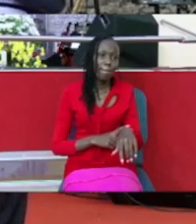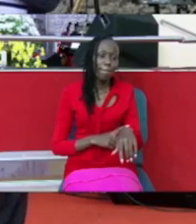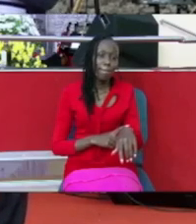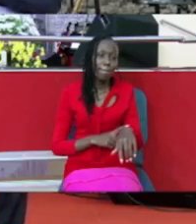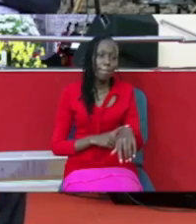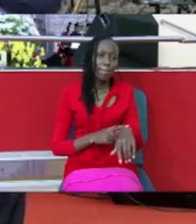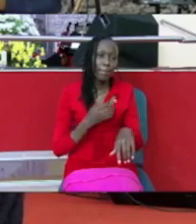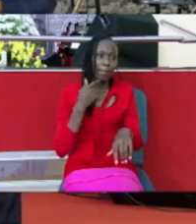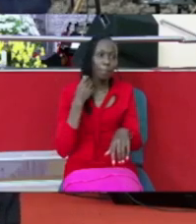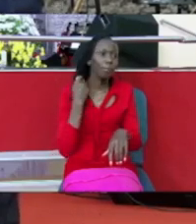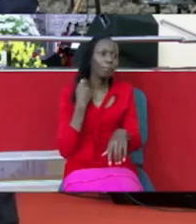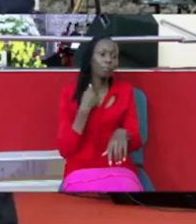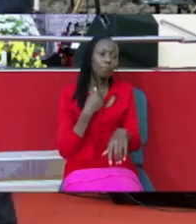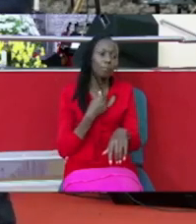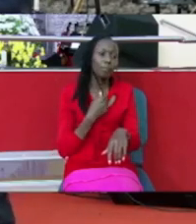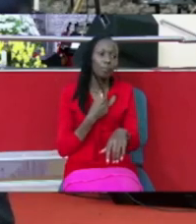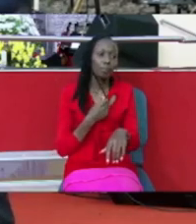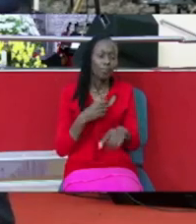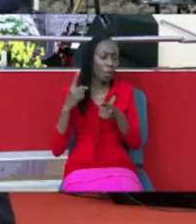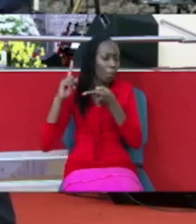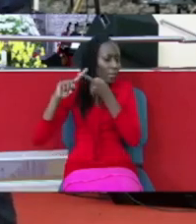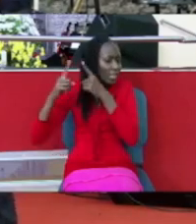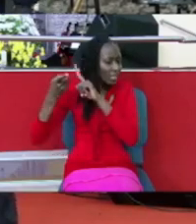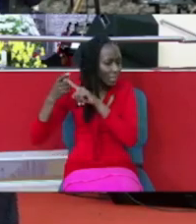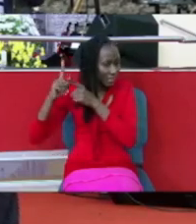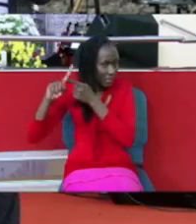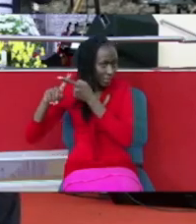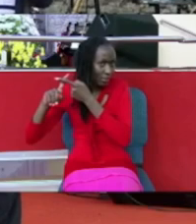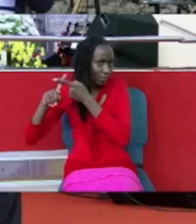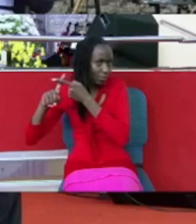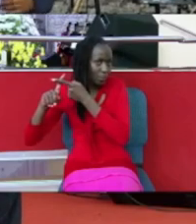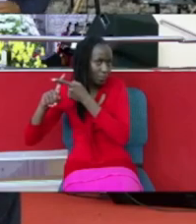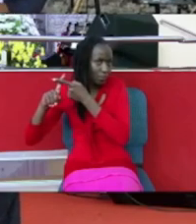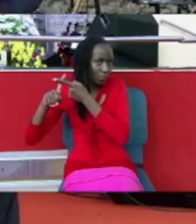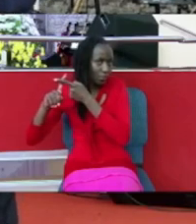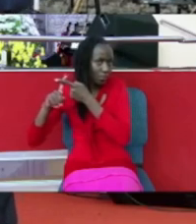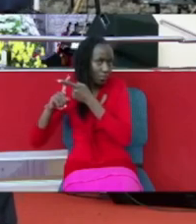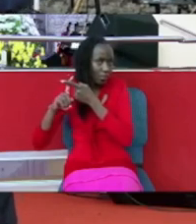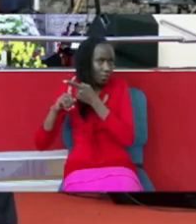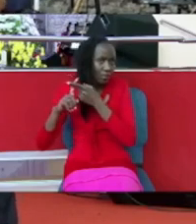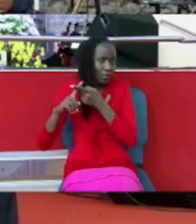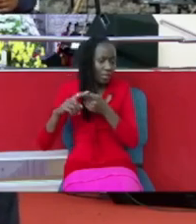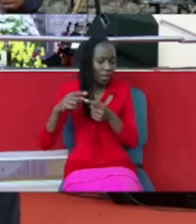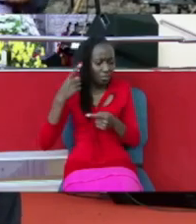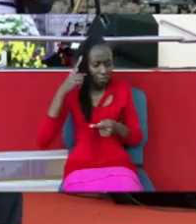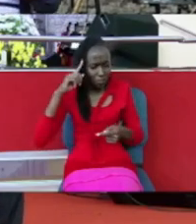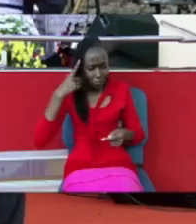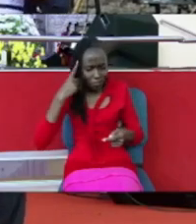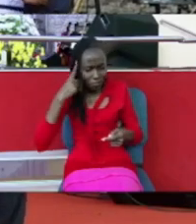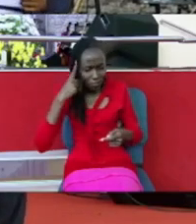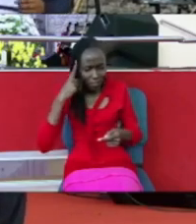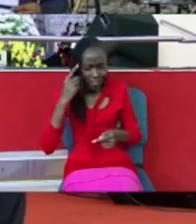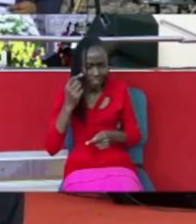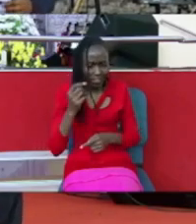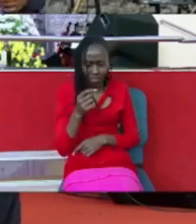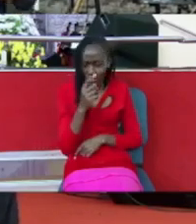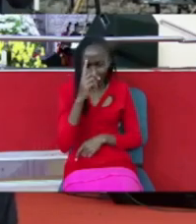na ili uwepate kuelewa. Meditate. Hebu anza kutafakari. Thinking seriously about what you are